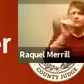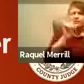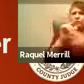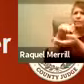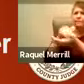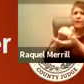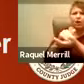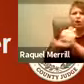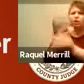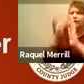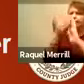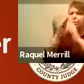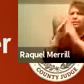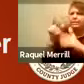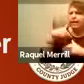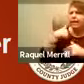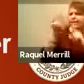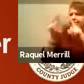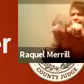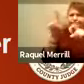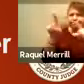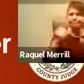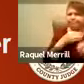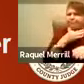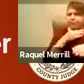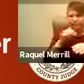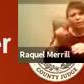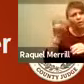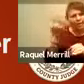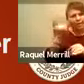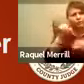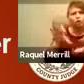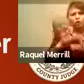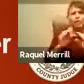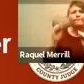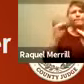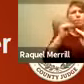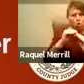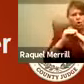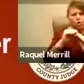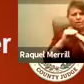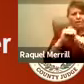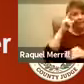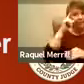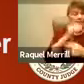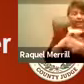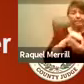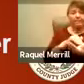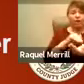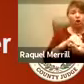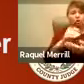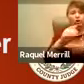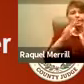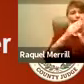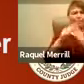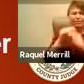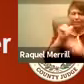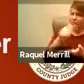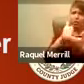I've asked the medical community to really do more. I think that the medical community needs to help